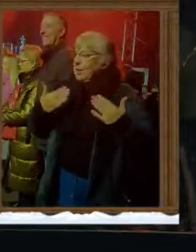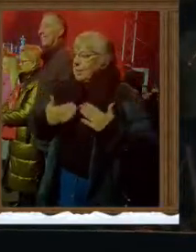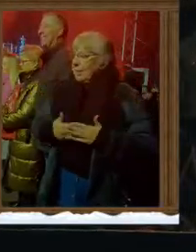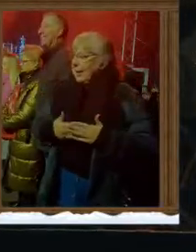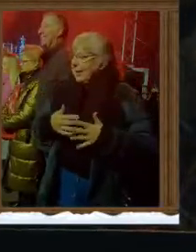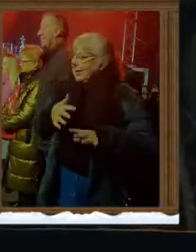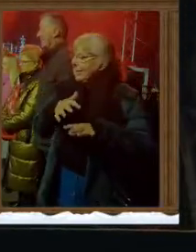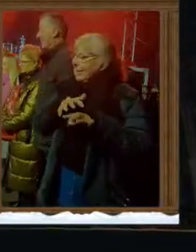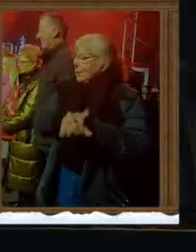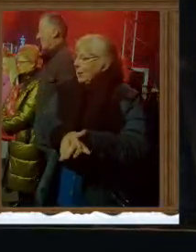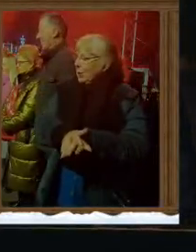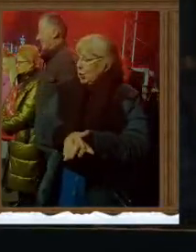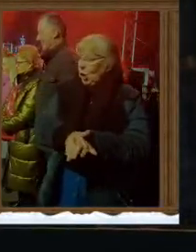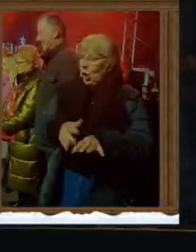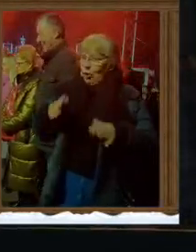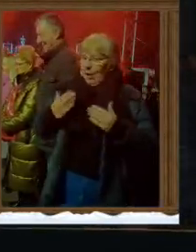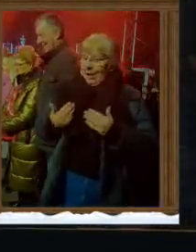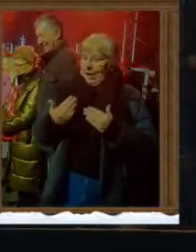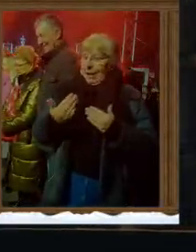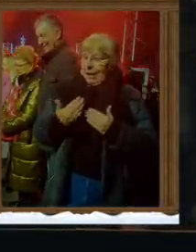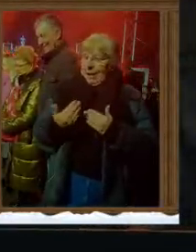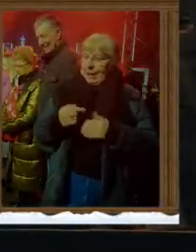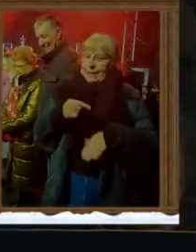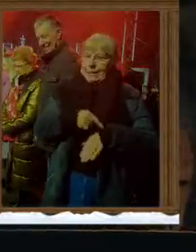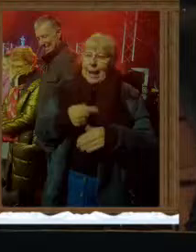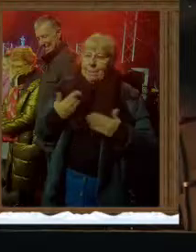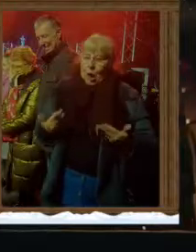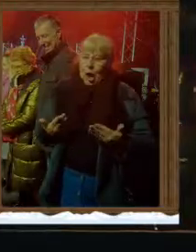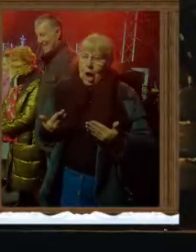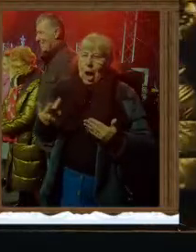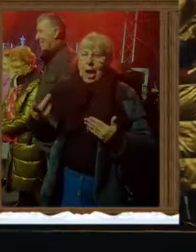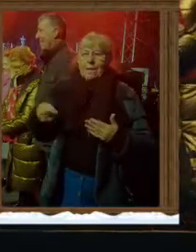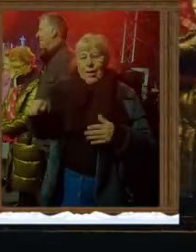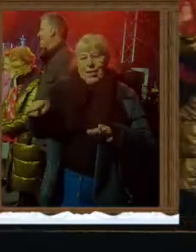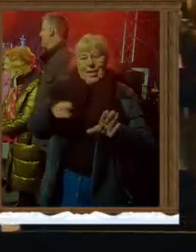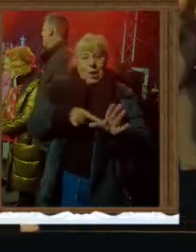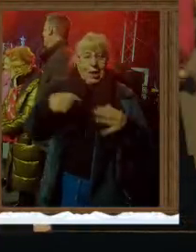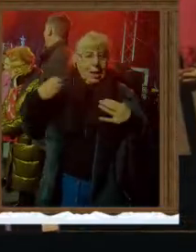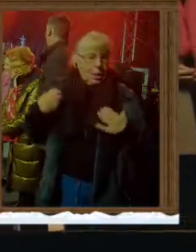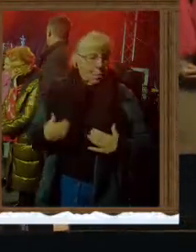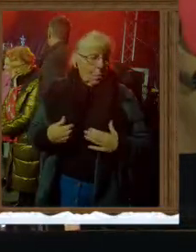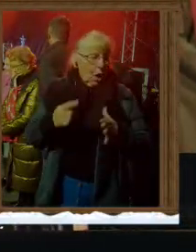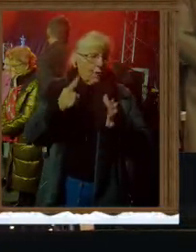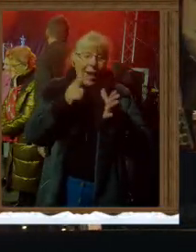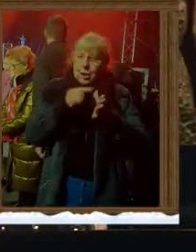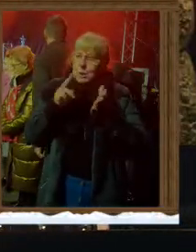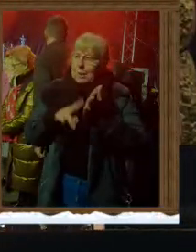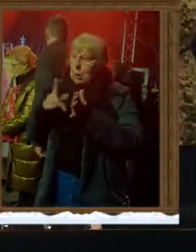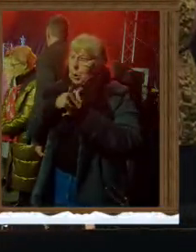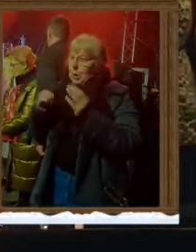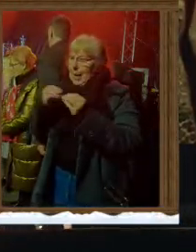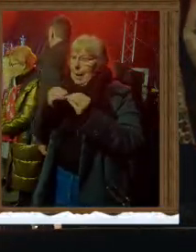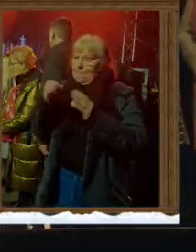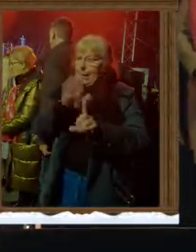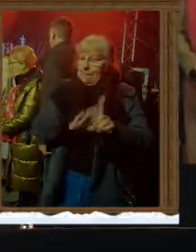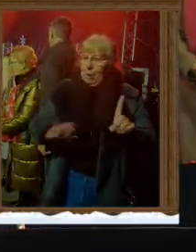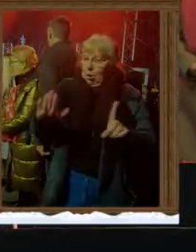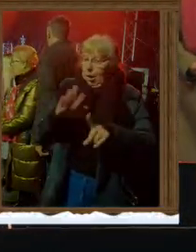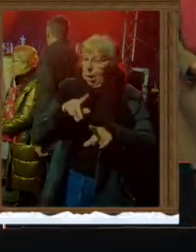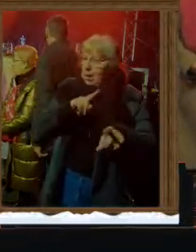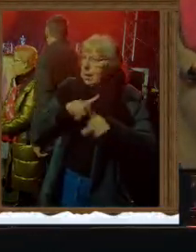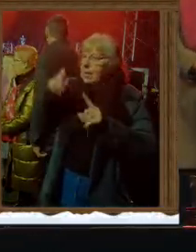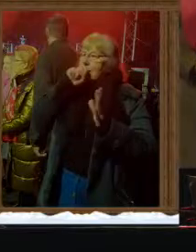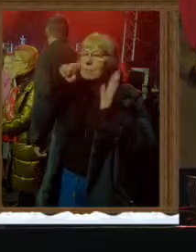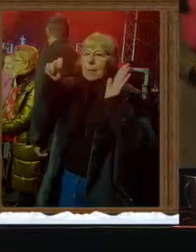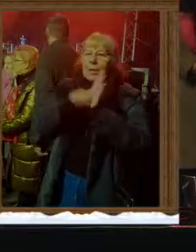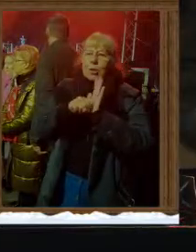switch on a little bit closer, it is time to bring on this year's Mayor of Antrim and Newtownabbey Borough. He's got a very special